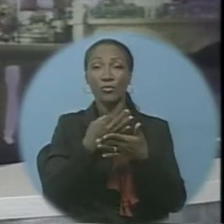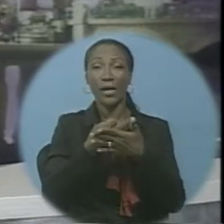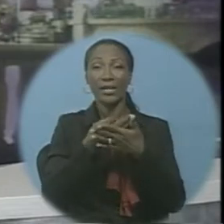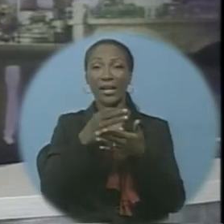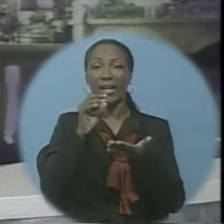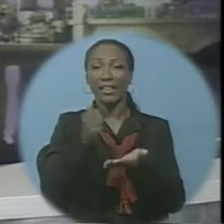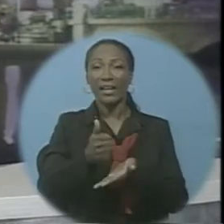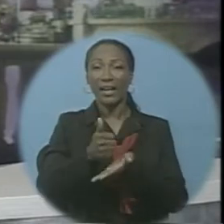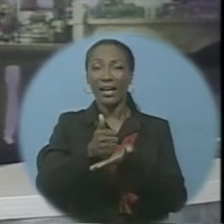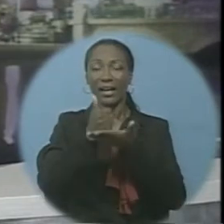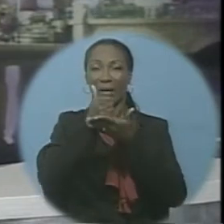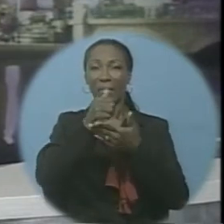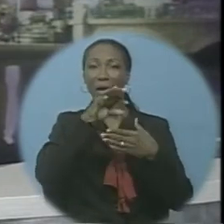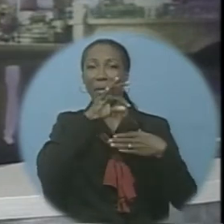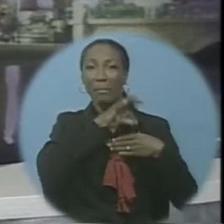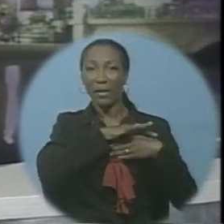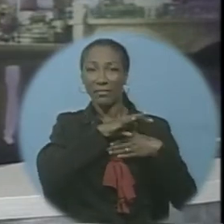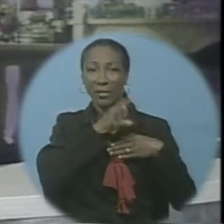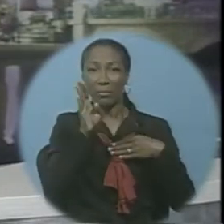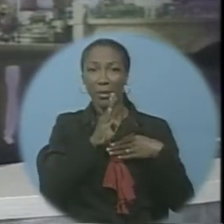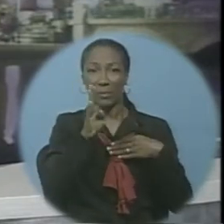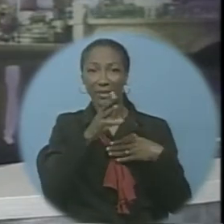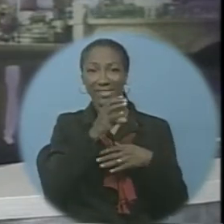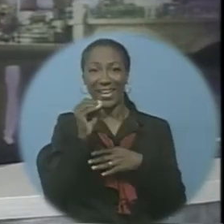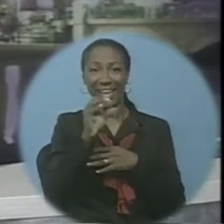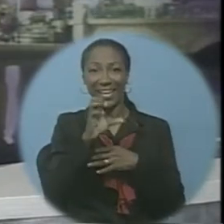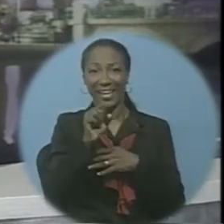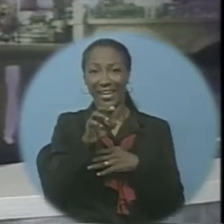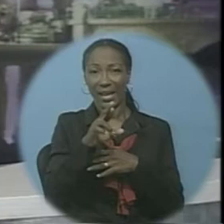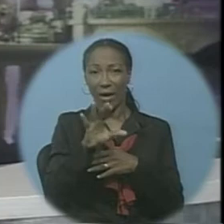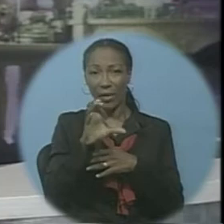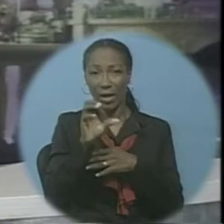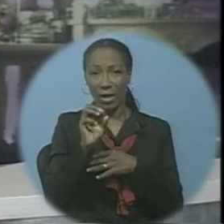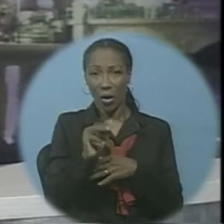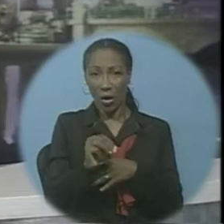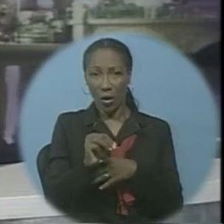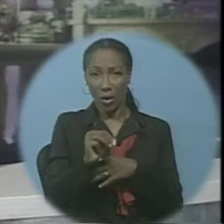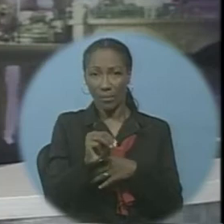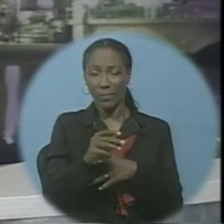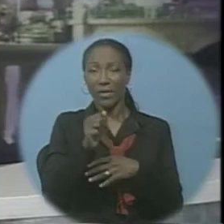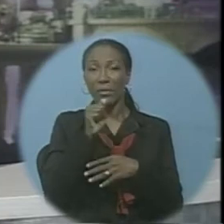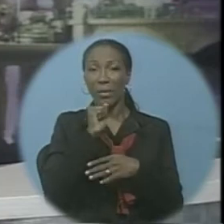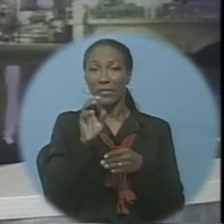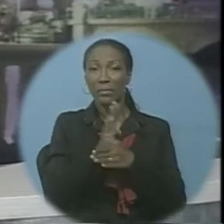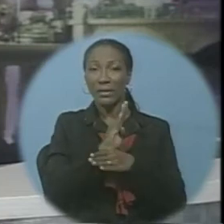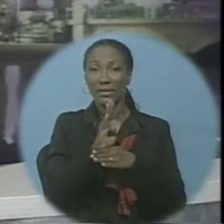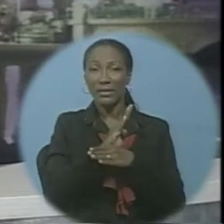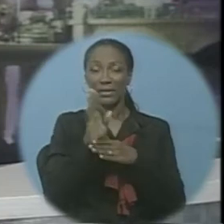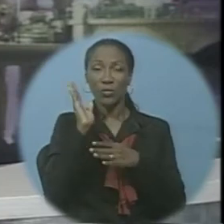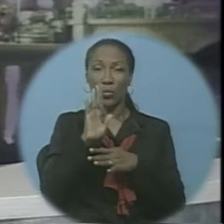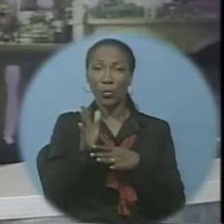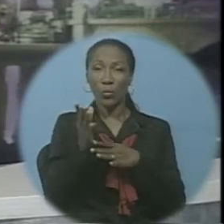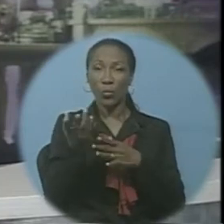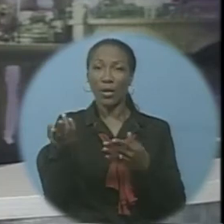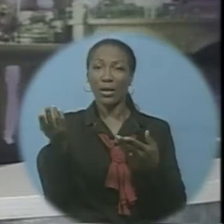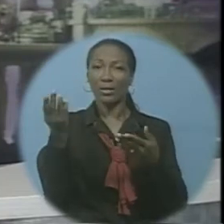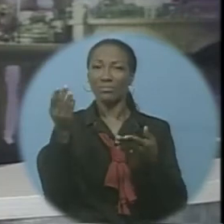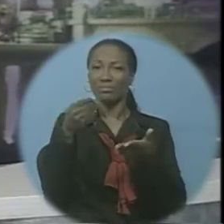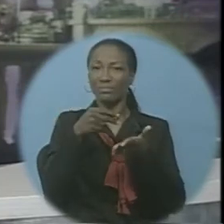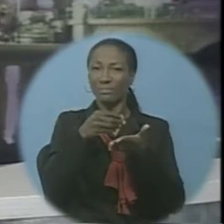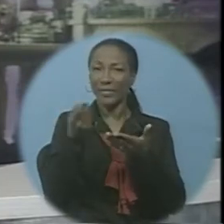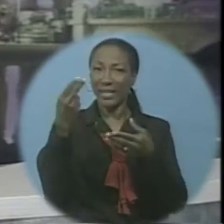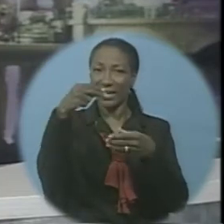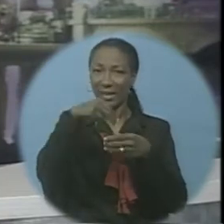fund that will benefit Barbados and its CARICOM neighbors. It will channel private investment into clean energy projects in the